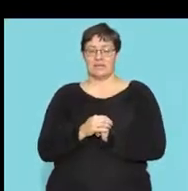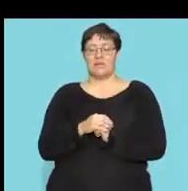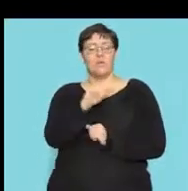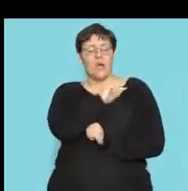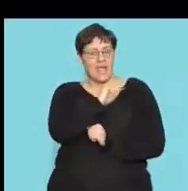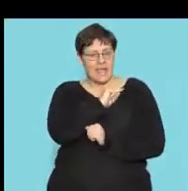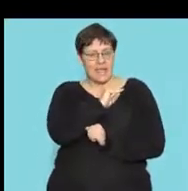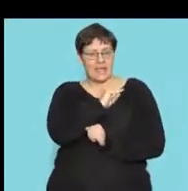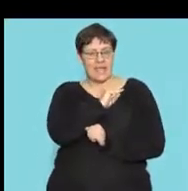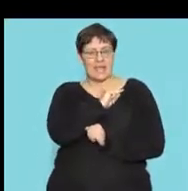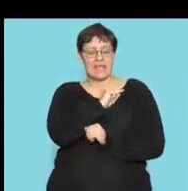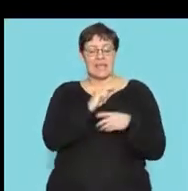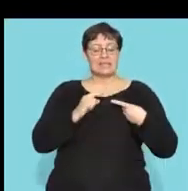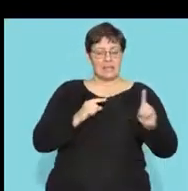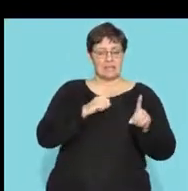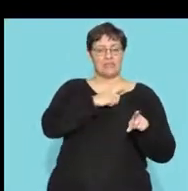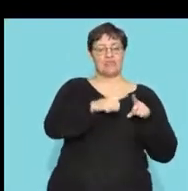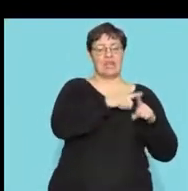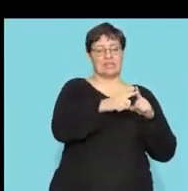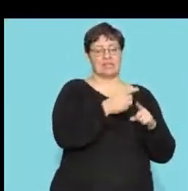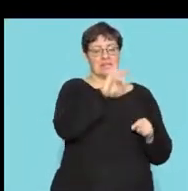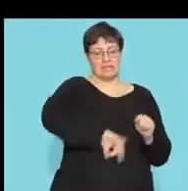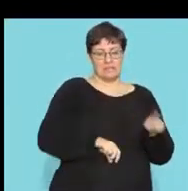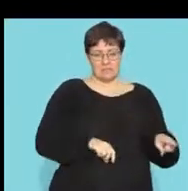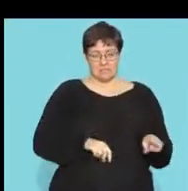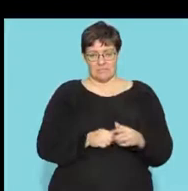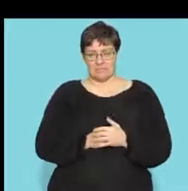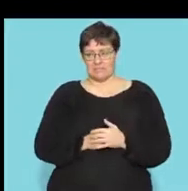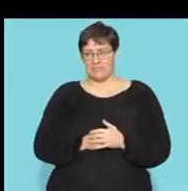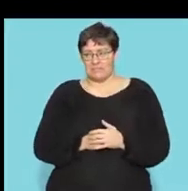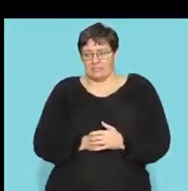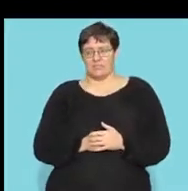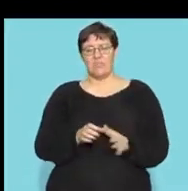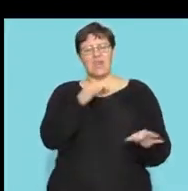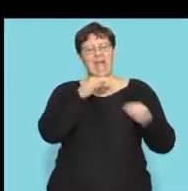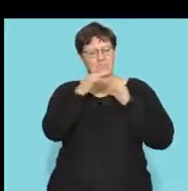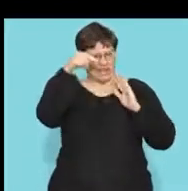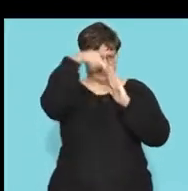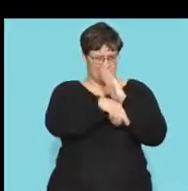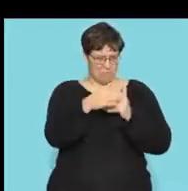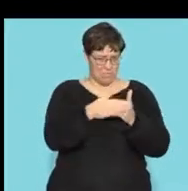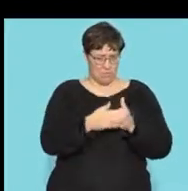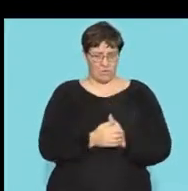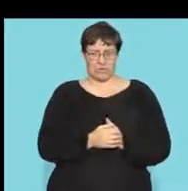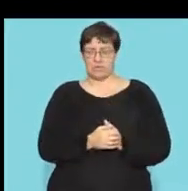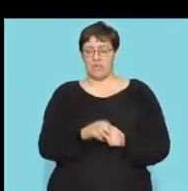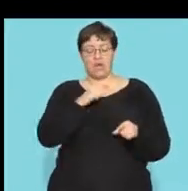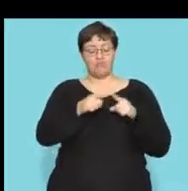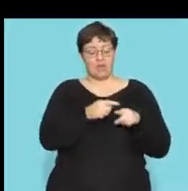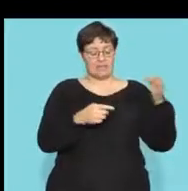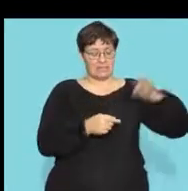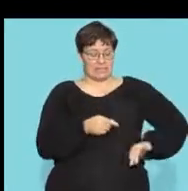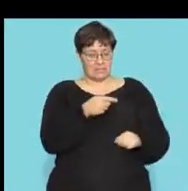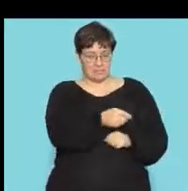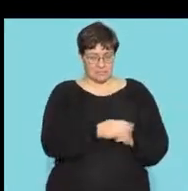why? Debit the rent income. Let me just explain this a little bit further for you. Here's my rent income. right?